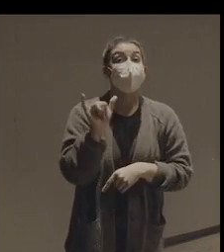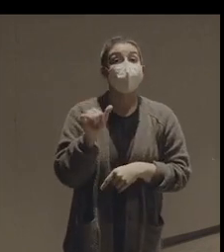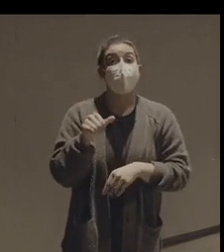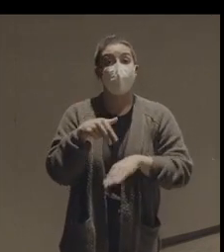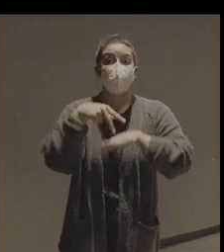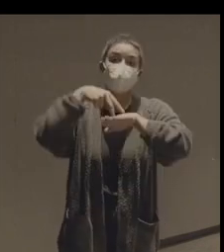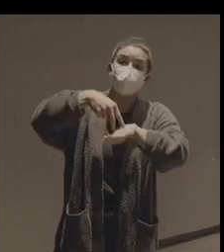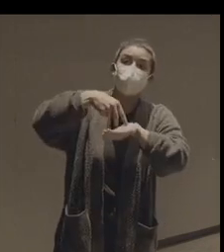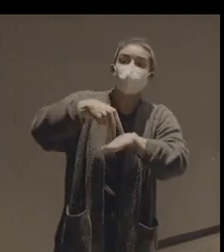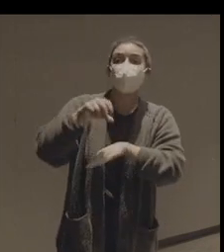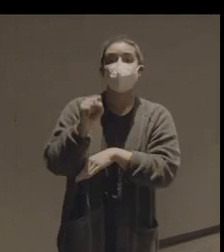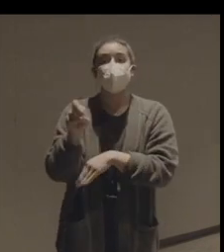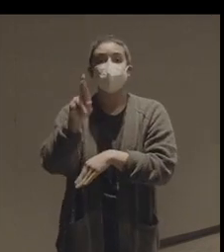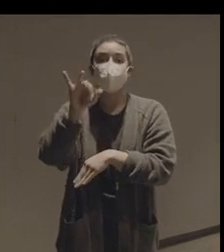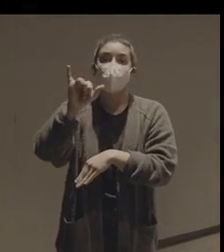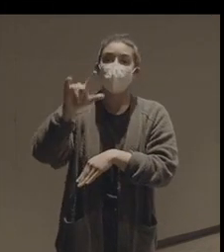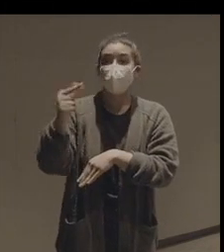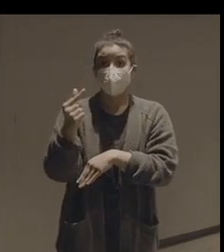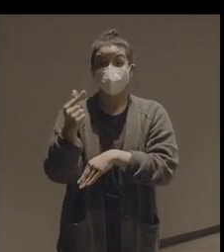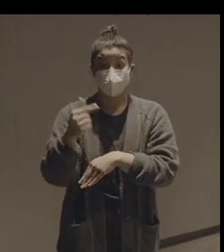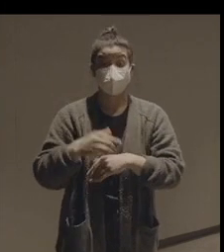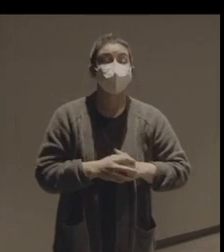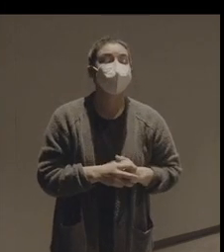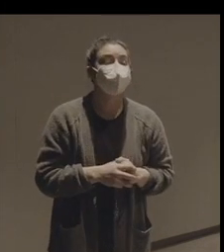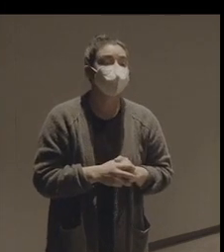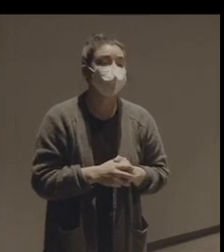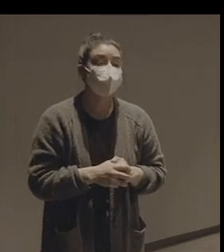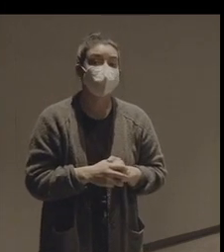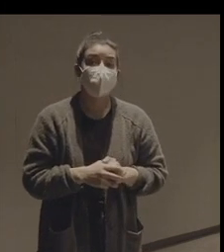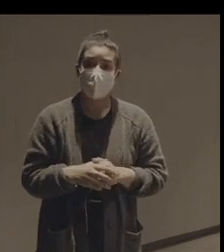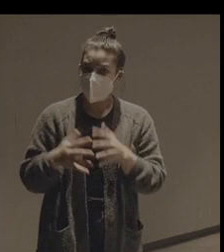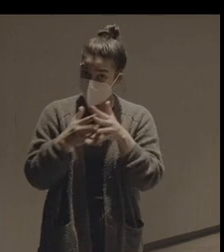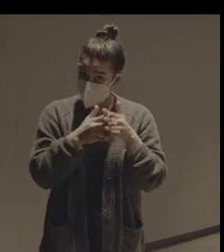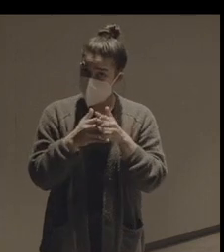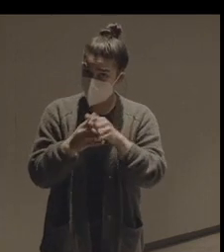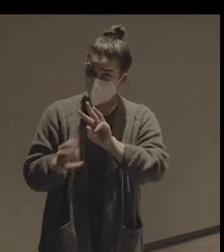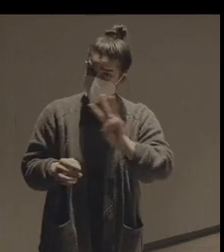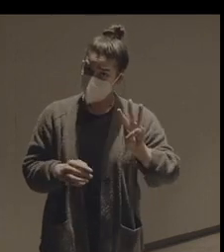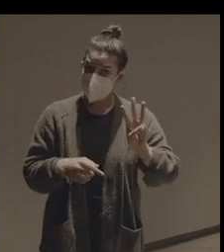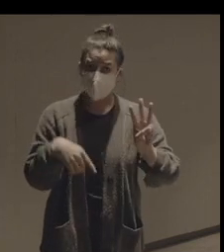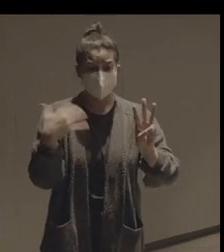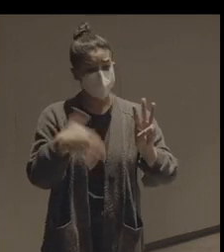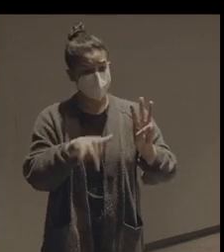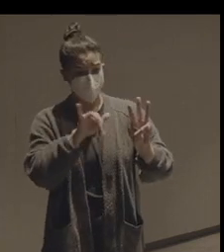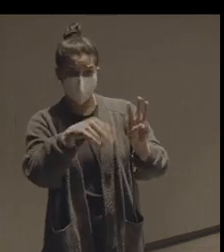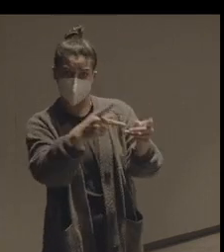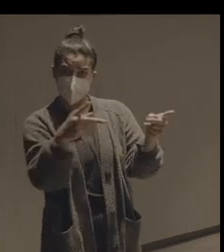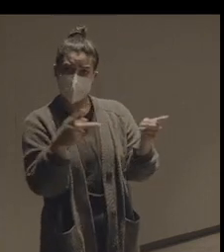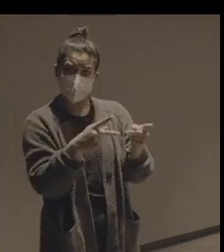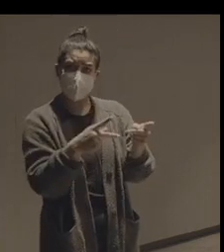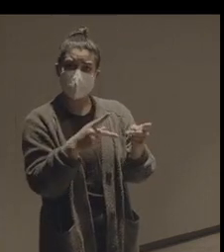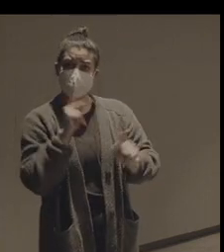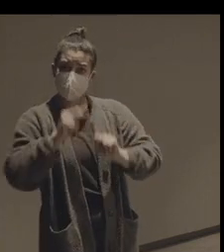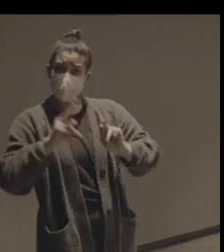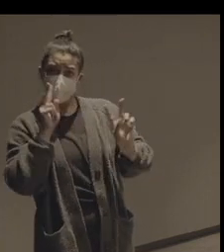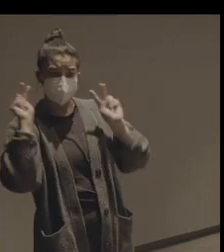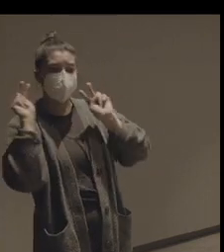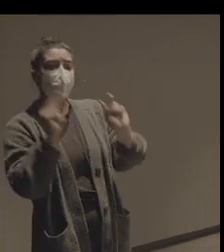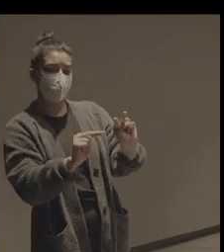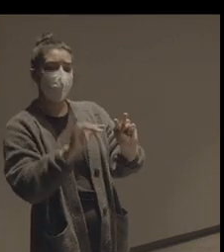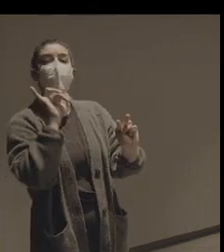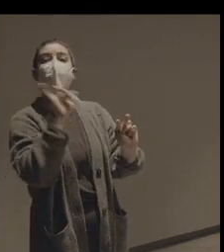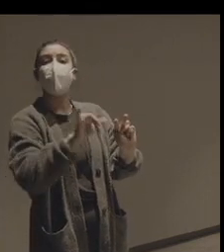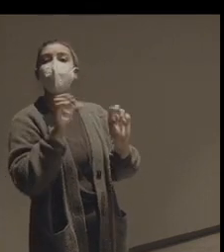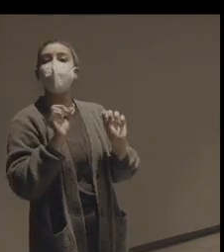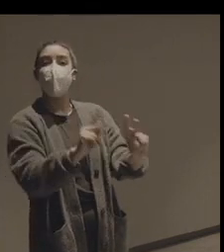The American West is an area often associated with opportunity, a place it was also thought to be, a